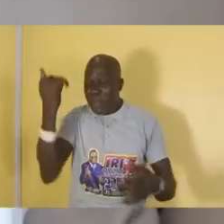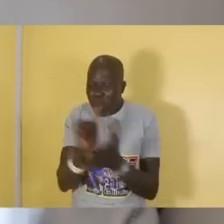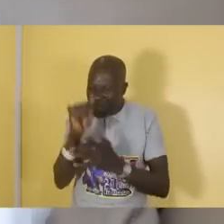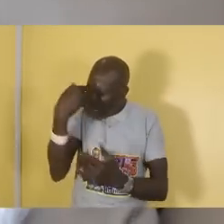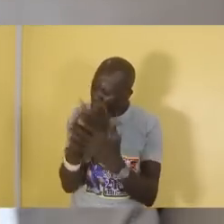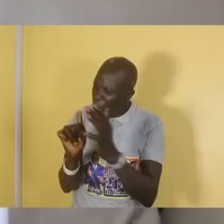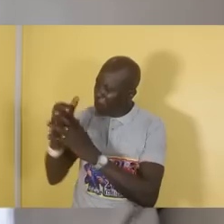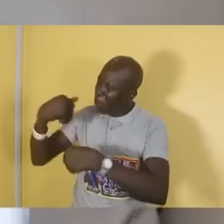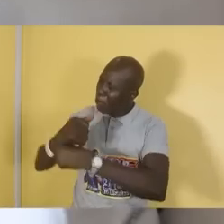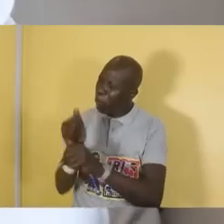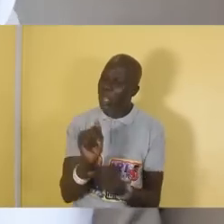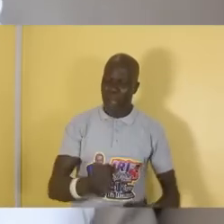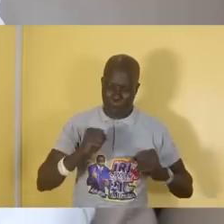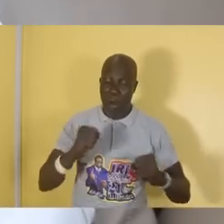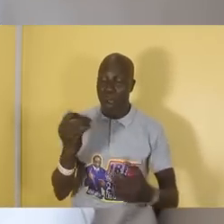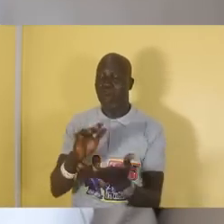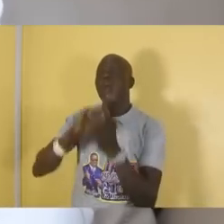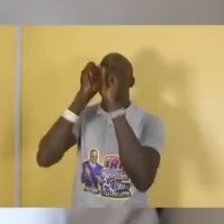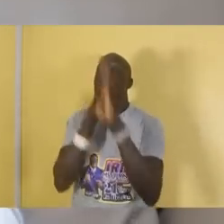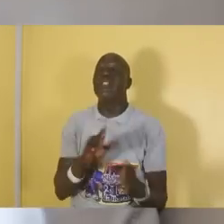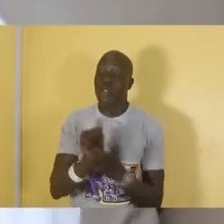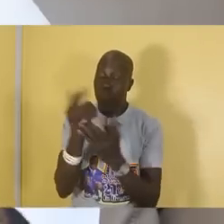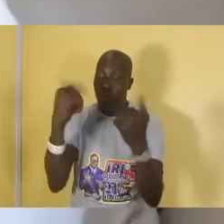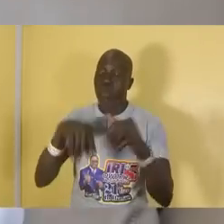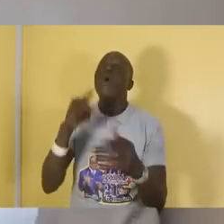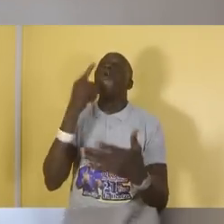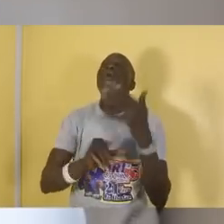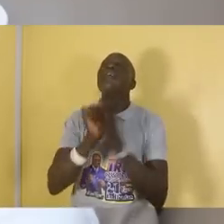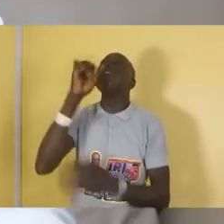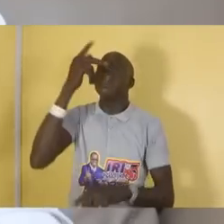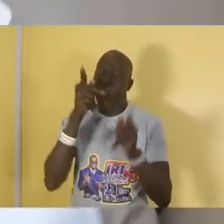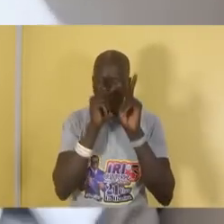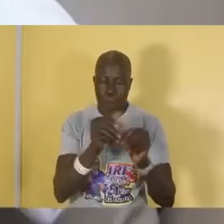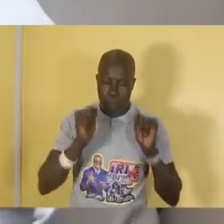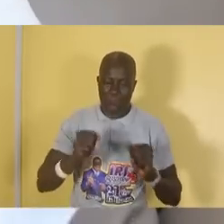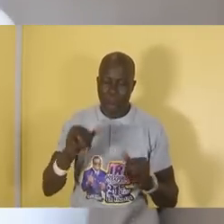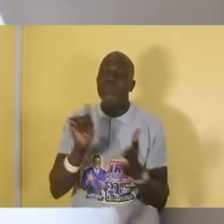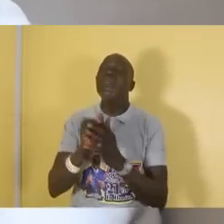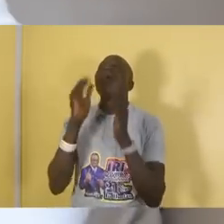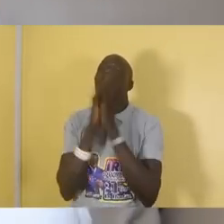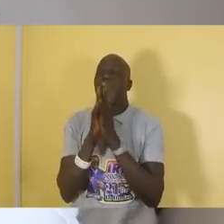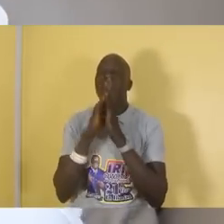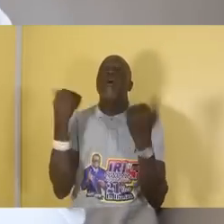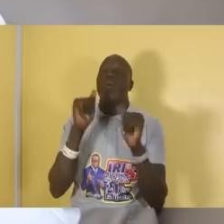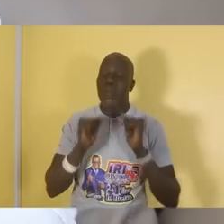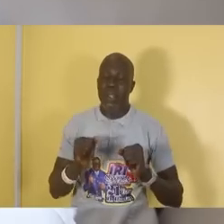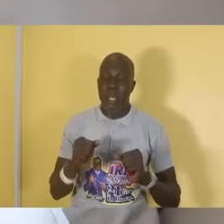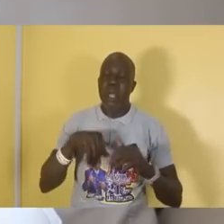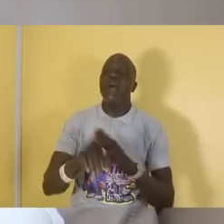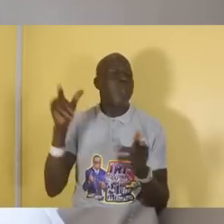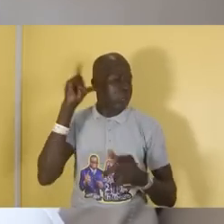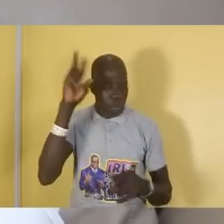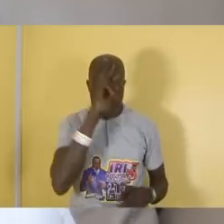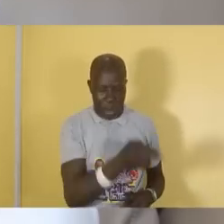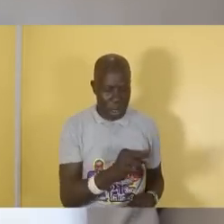normal get the agbara, but when you get that's what will make that power of blessing to come. Get agbara now. What is that power? Only me, agbara, do I? It's the power of prayer. Agbara